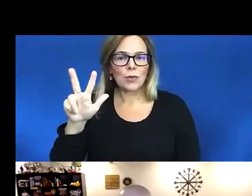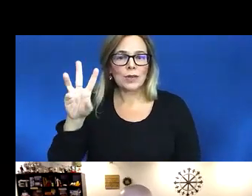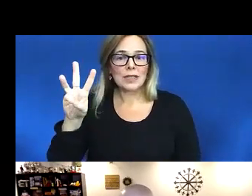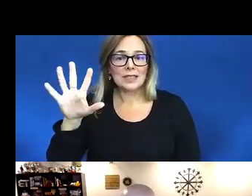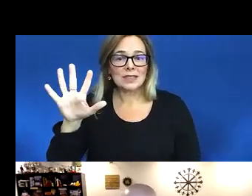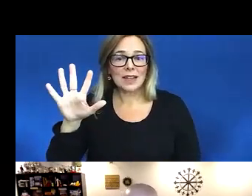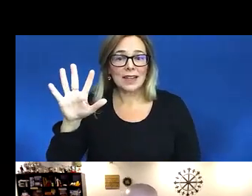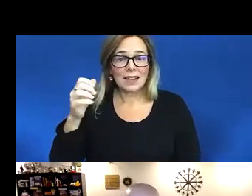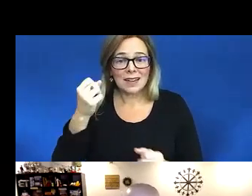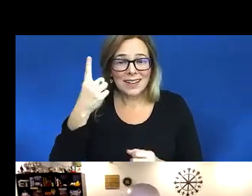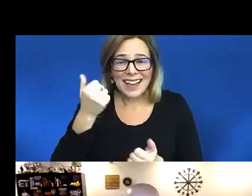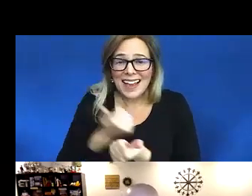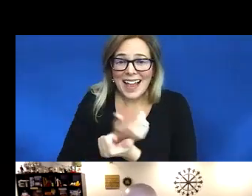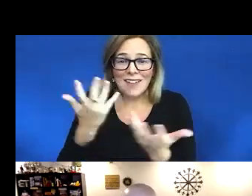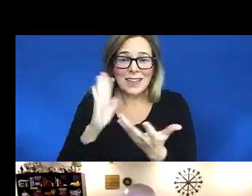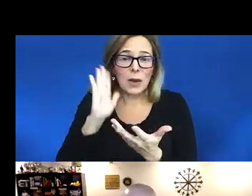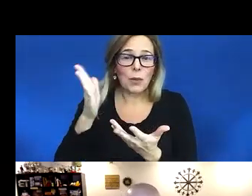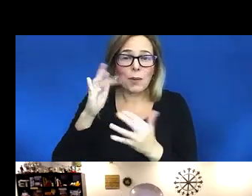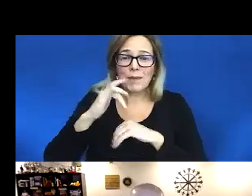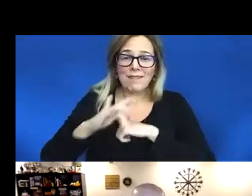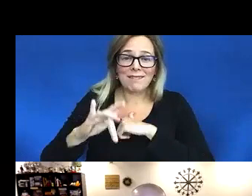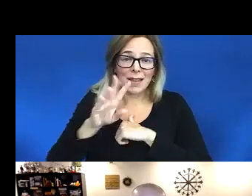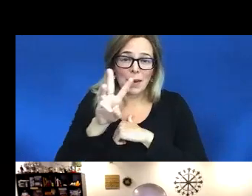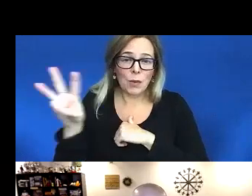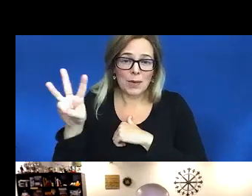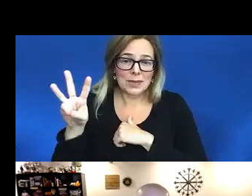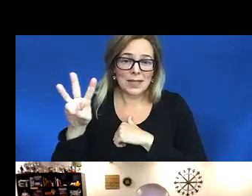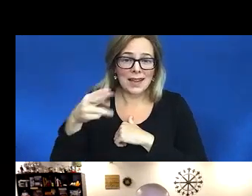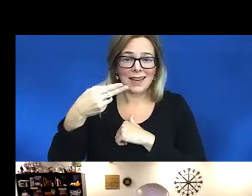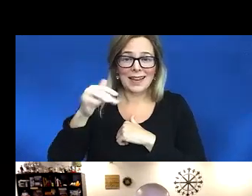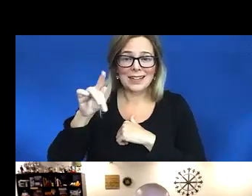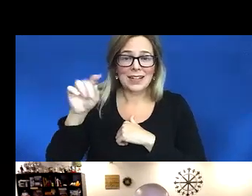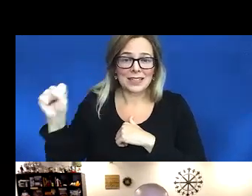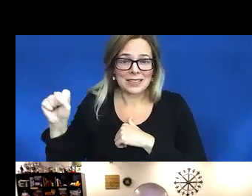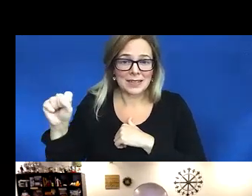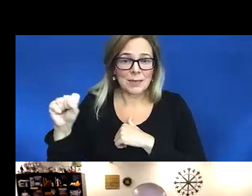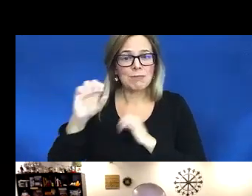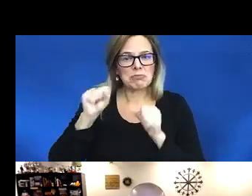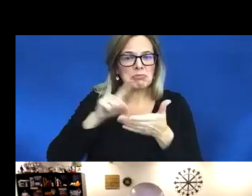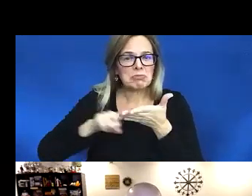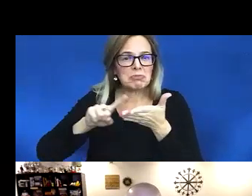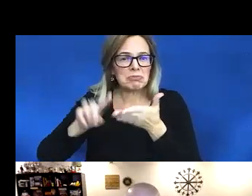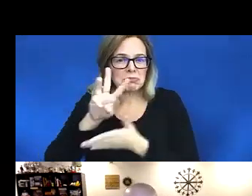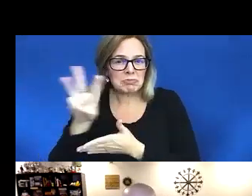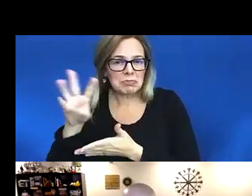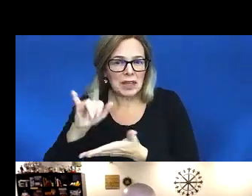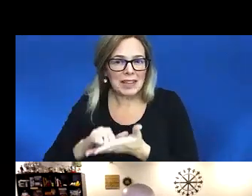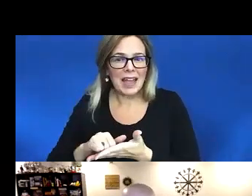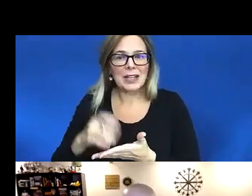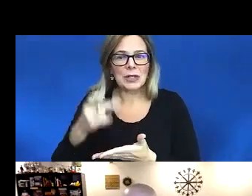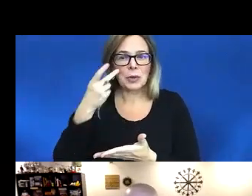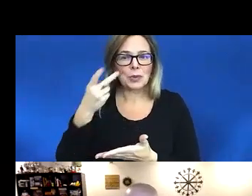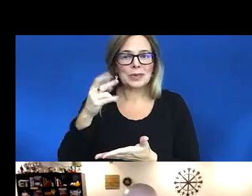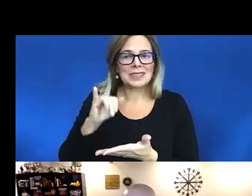is going to be available on the HITS website at mishmed.org/MDM. That short URL will get you to all